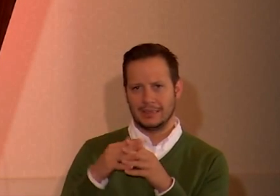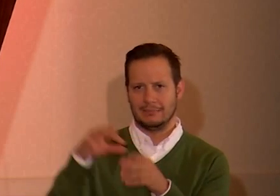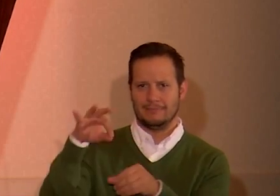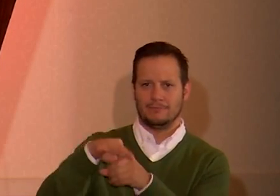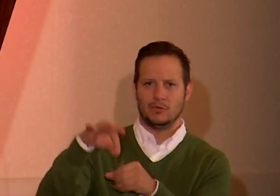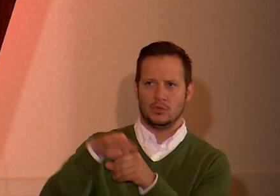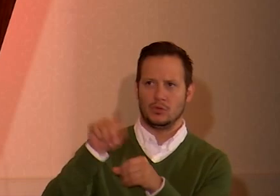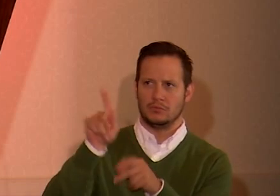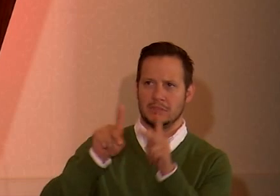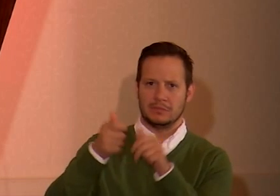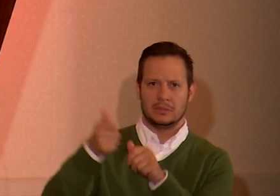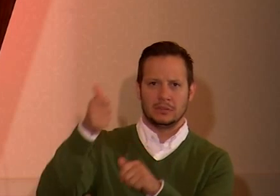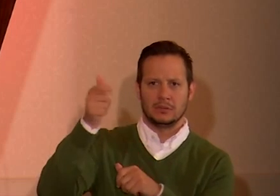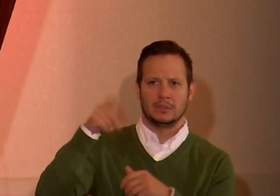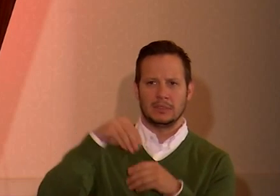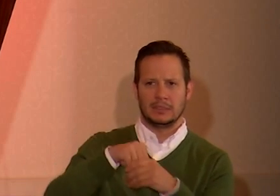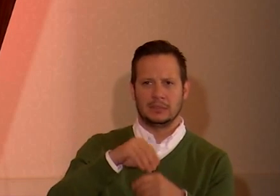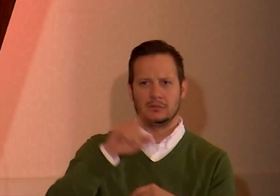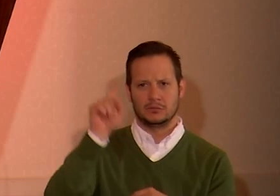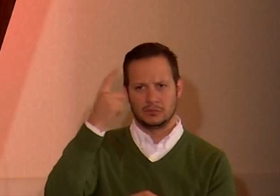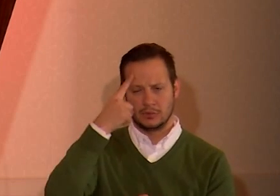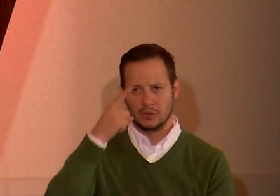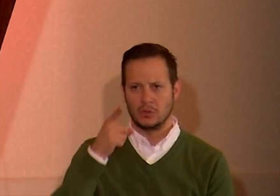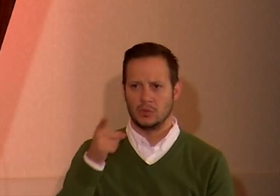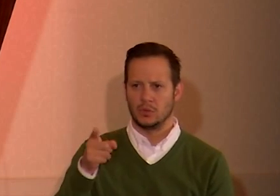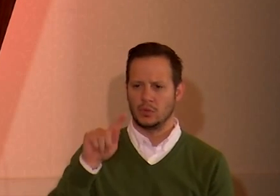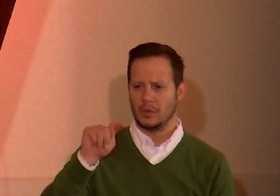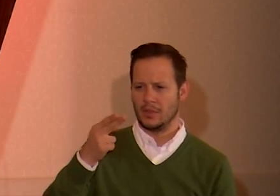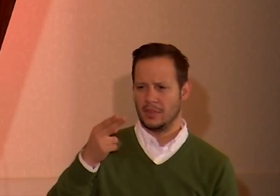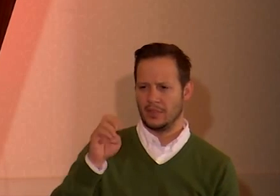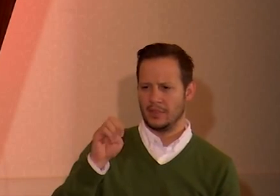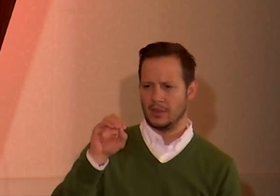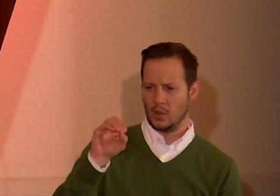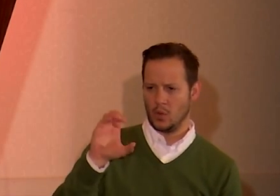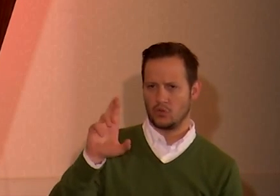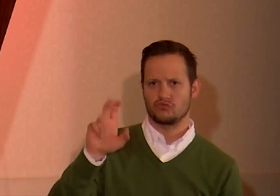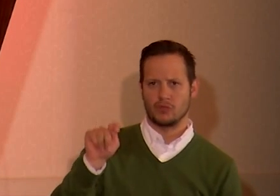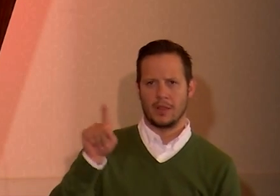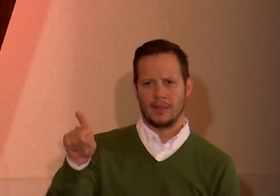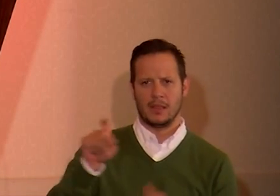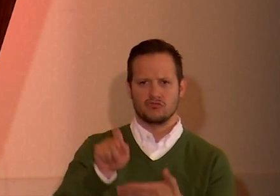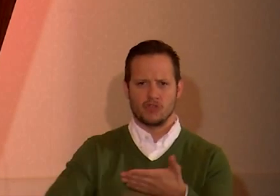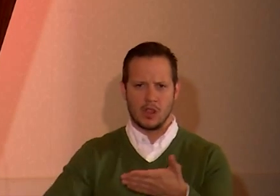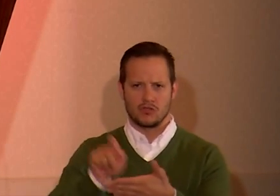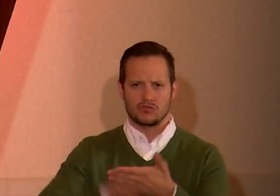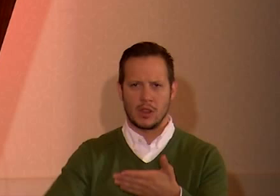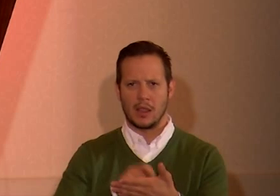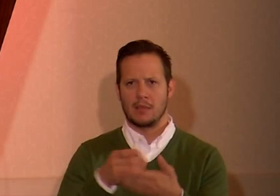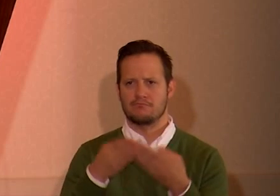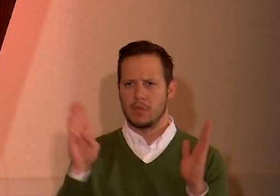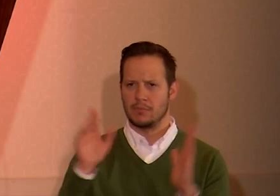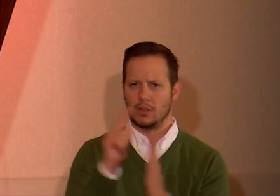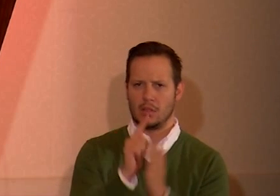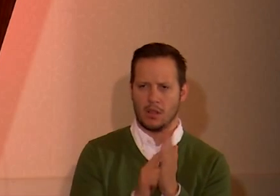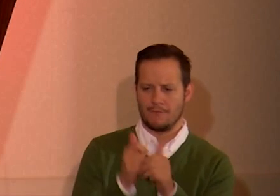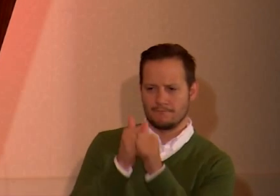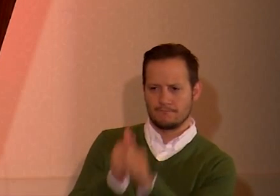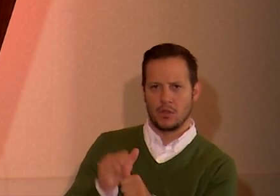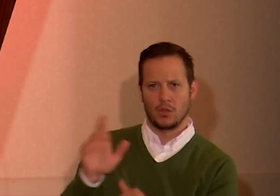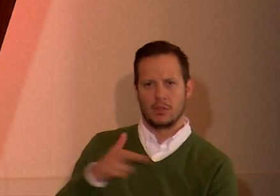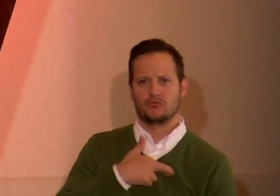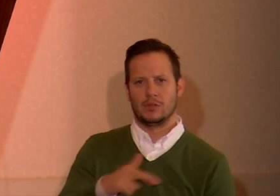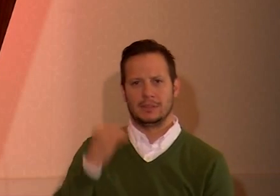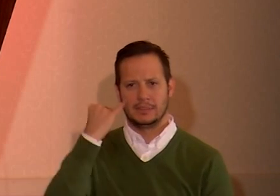American electorate. This is a movement of theocrats seeking to write public policy along their own narrow sectarian lines into